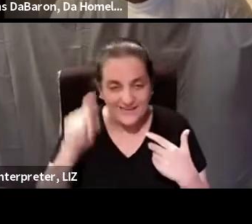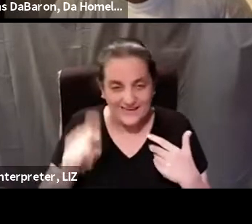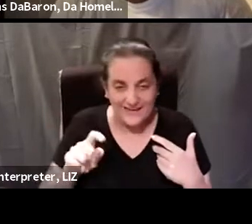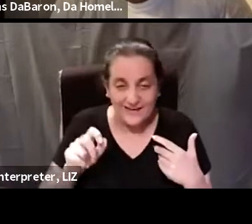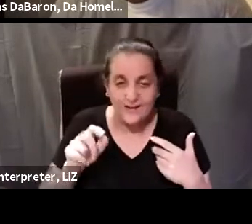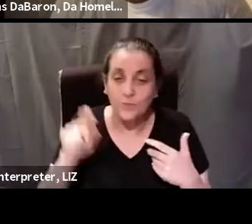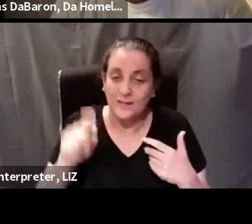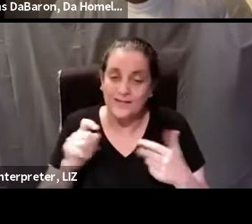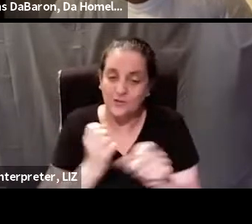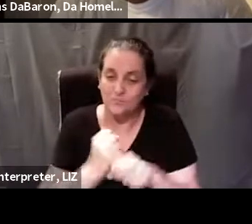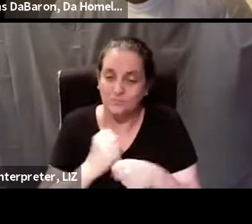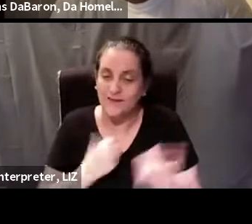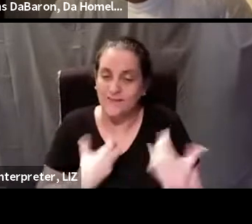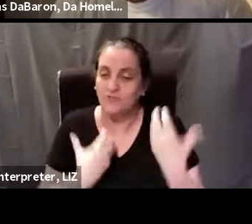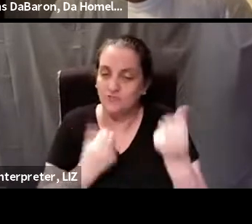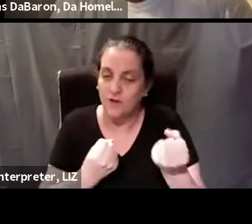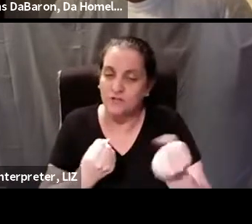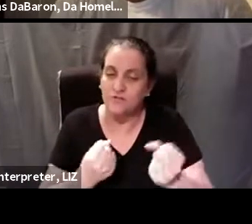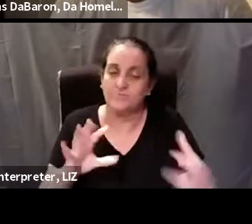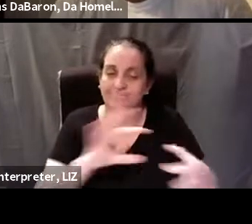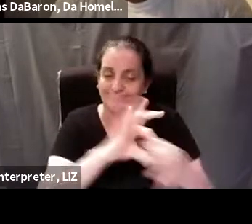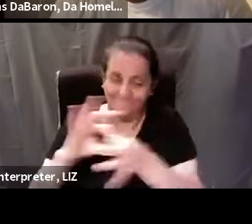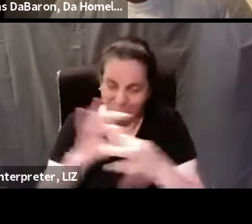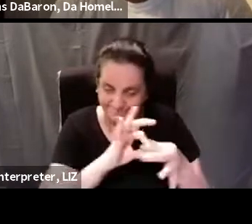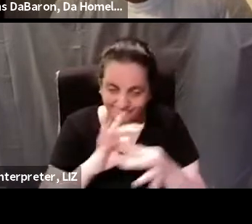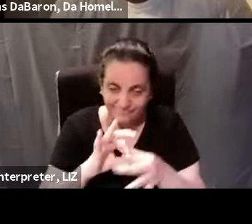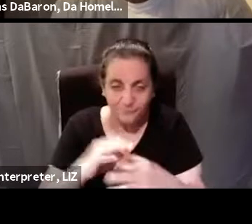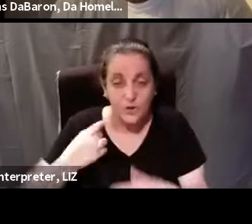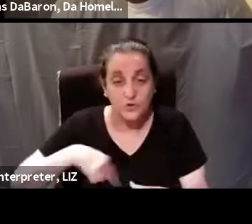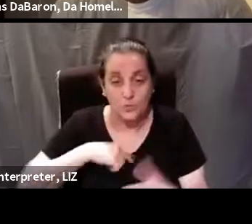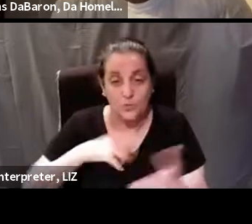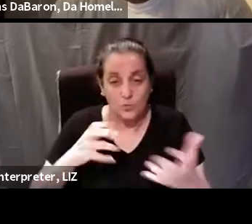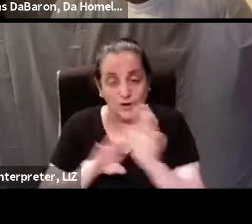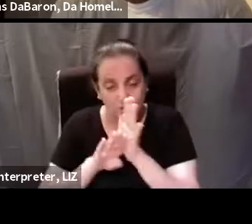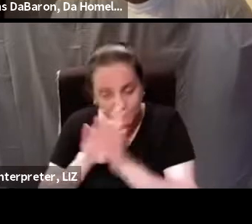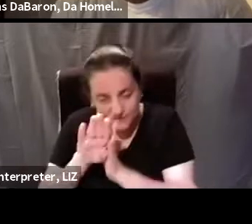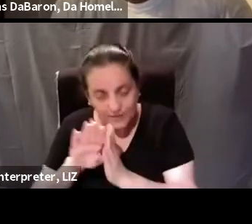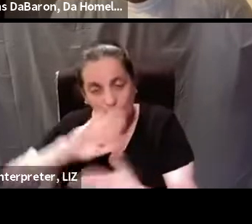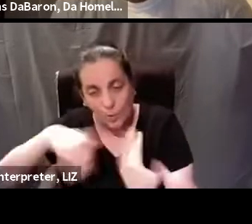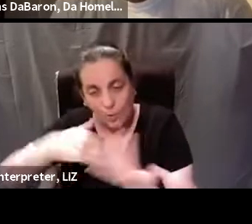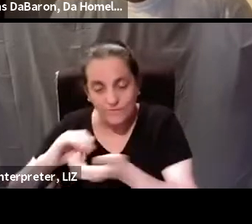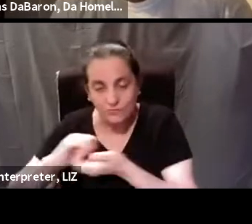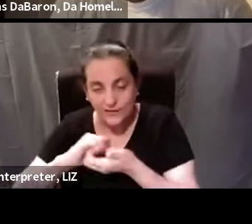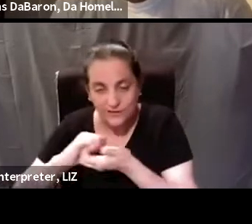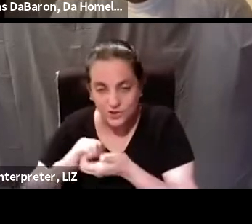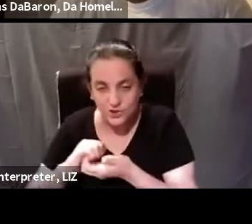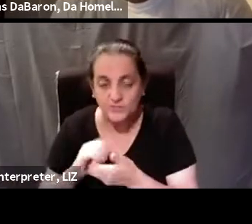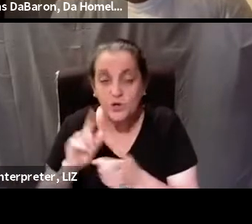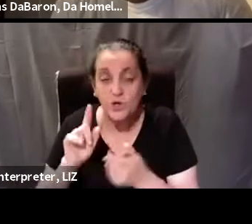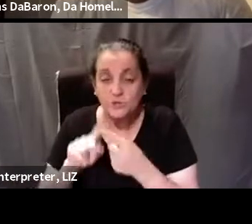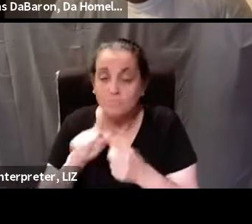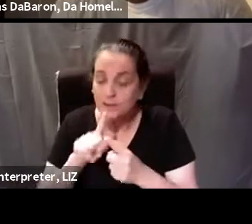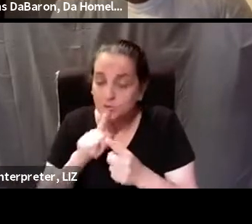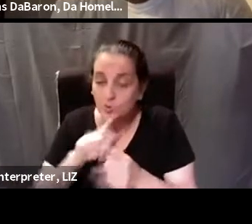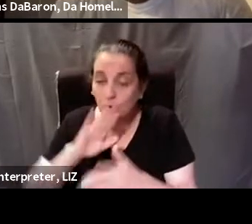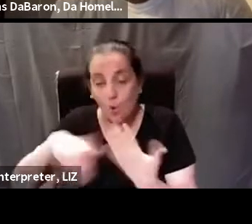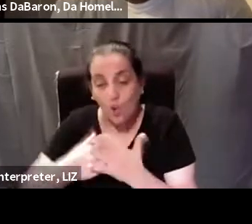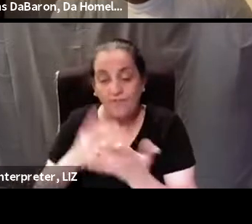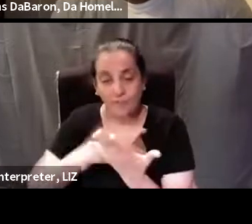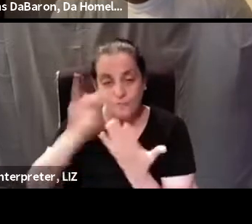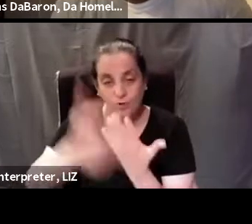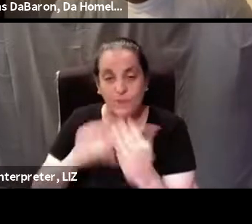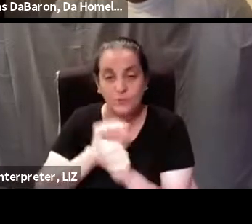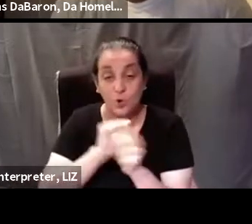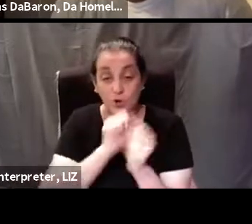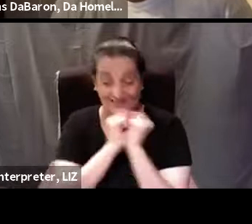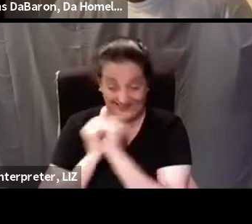and to the community. And we had the relationships in the city to try to move this forward. So the Alliance funded it